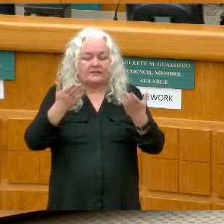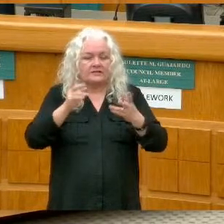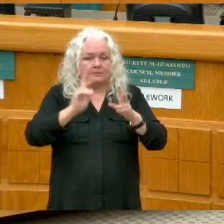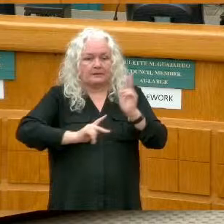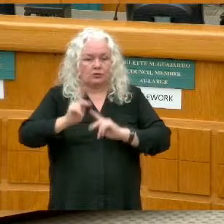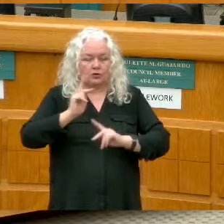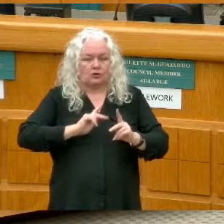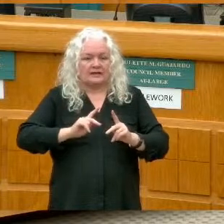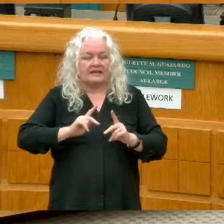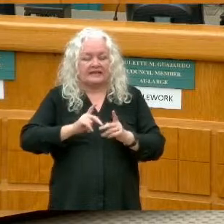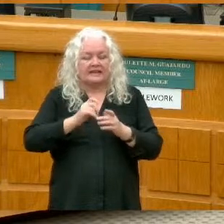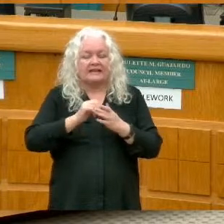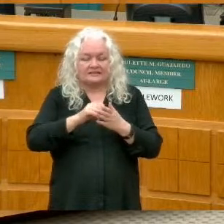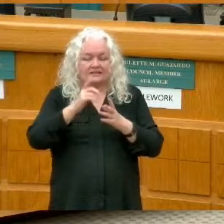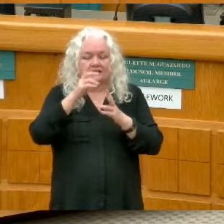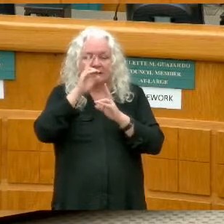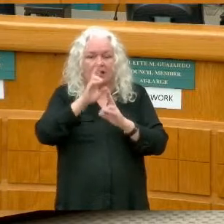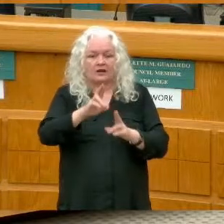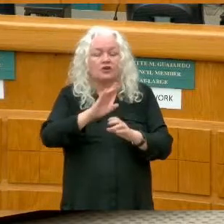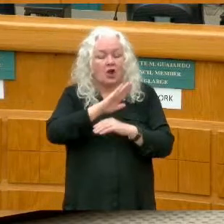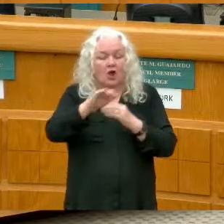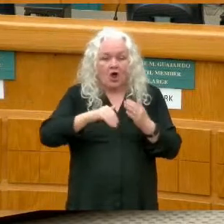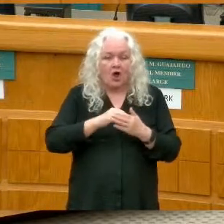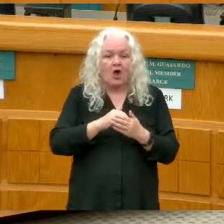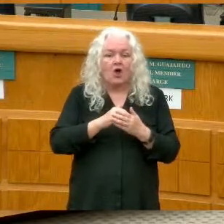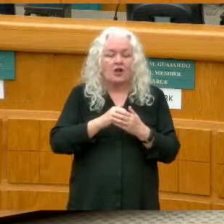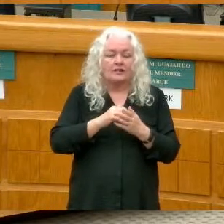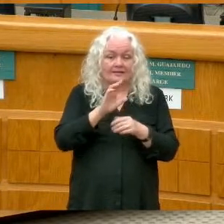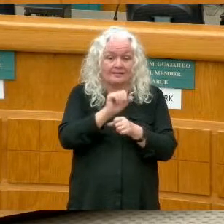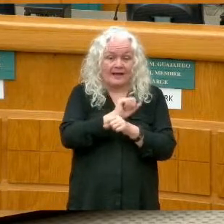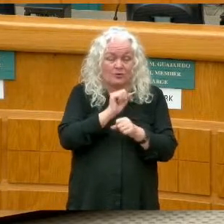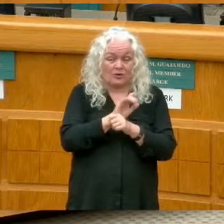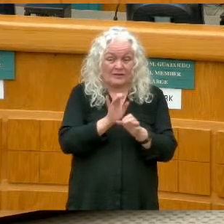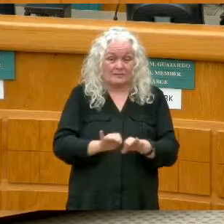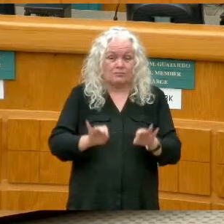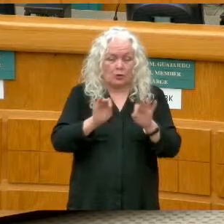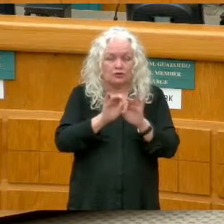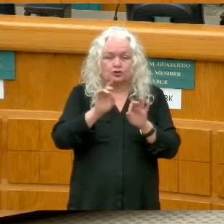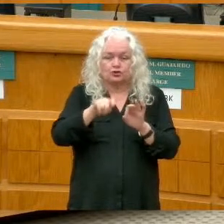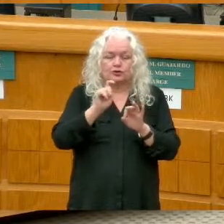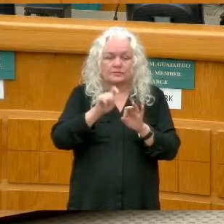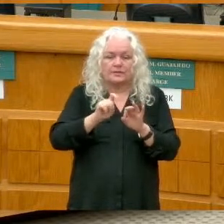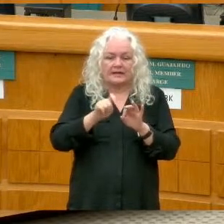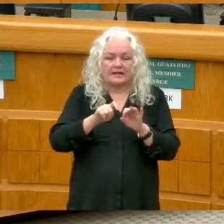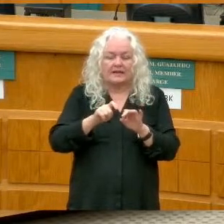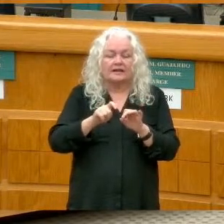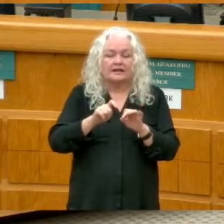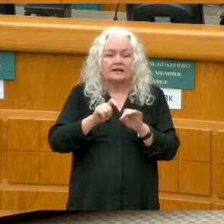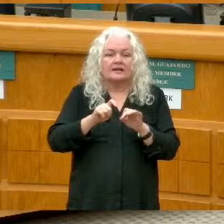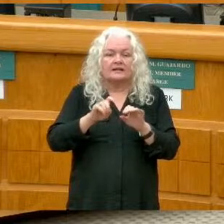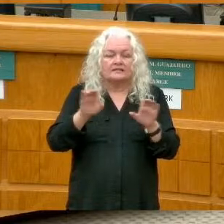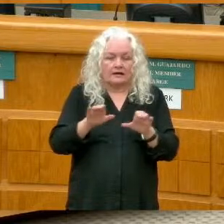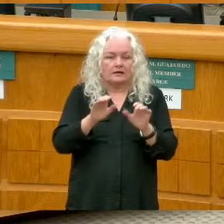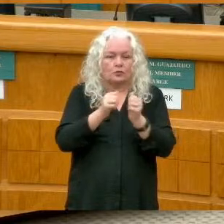dignity. All labor that has dignity and has importance should be undertaken with